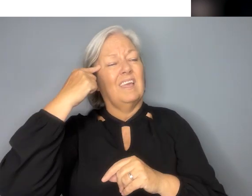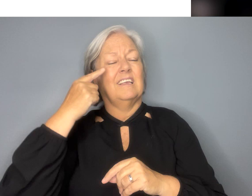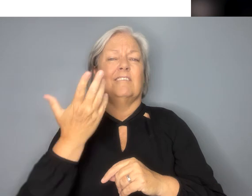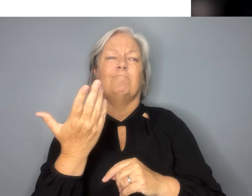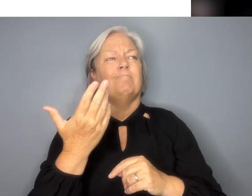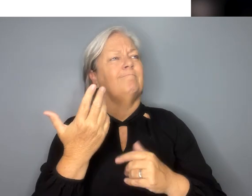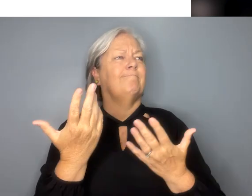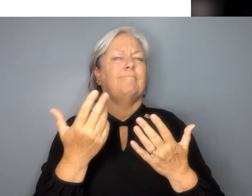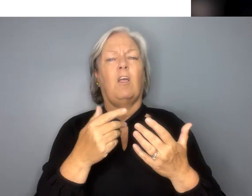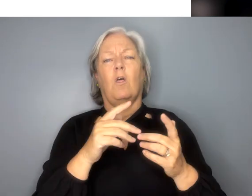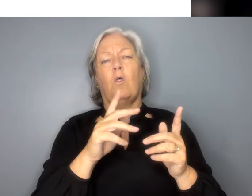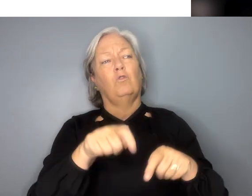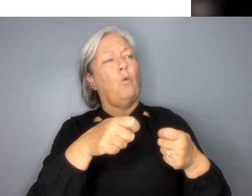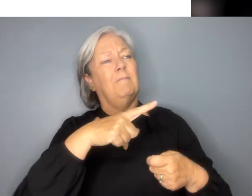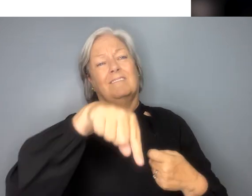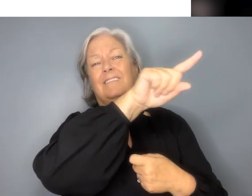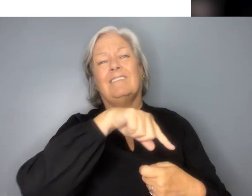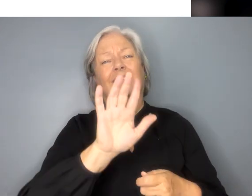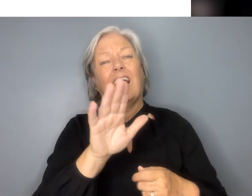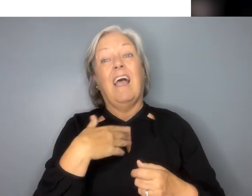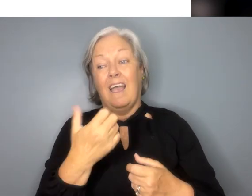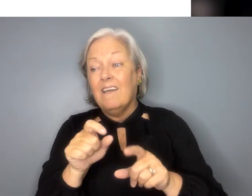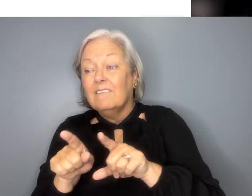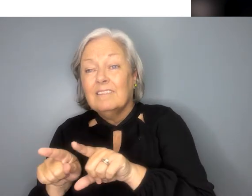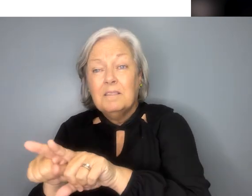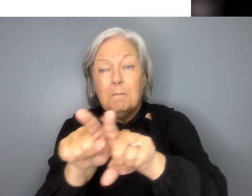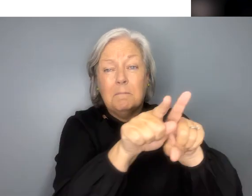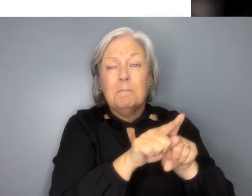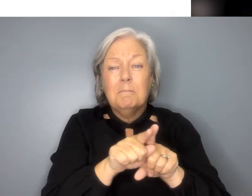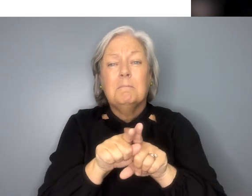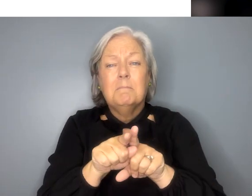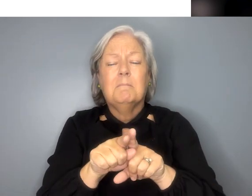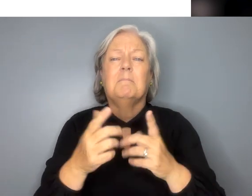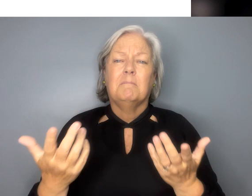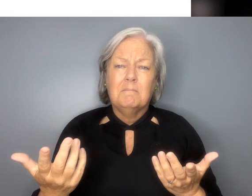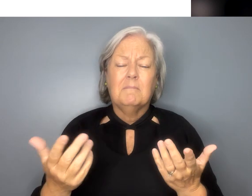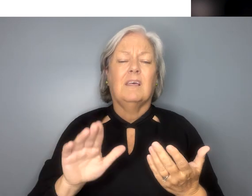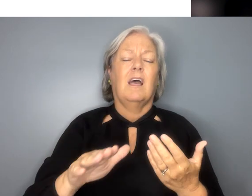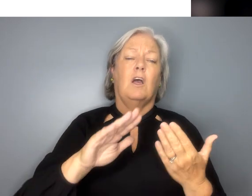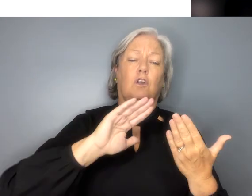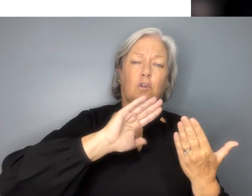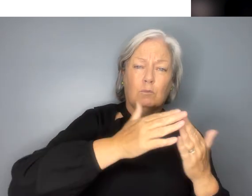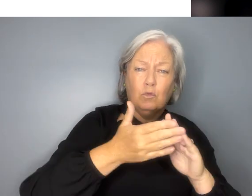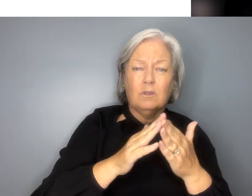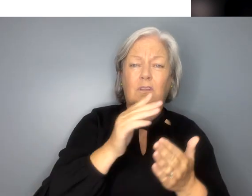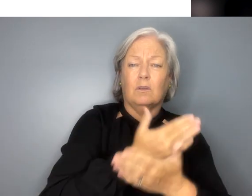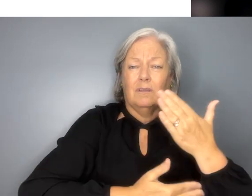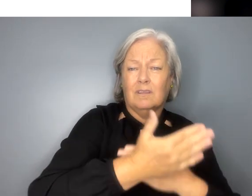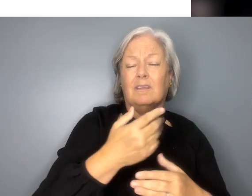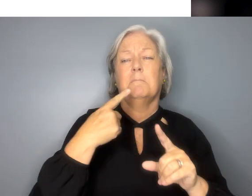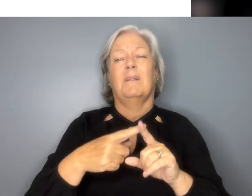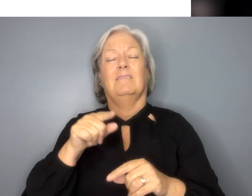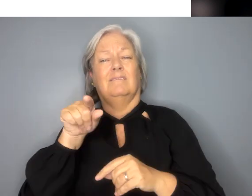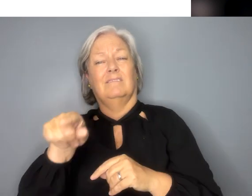cis-gendered, and able-bodied norm. The fact that we share a common experience of the diversity amongst the disability community and the LGBTQI